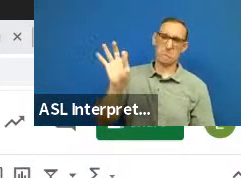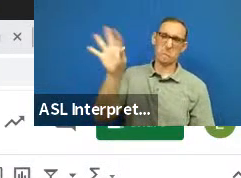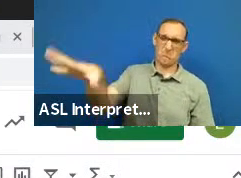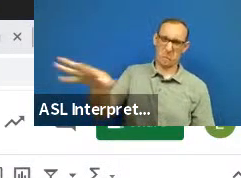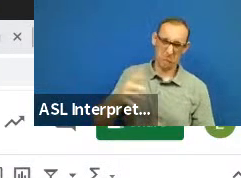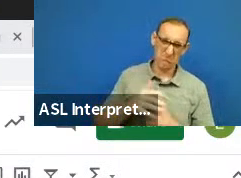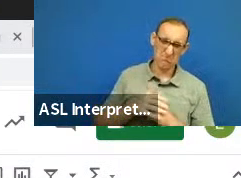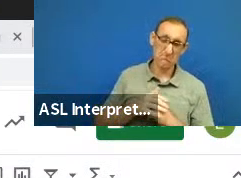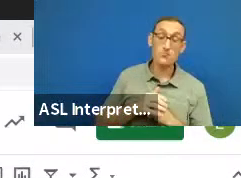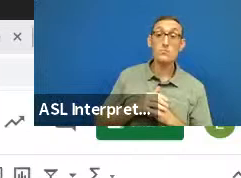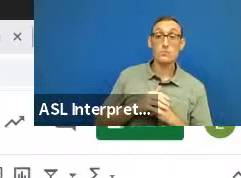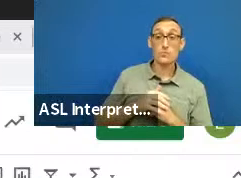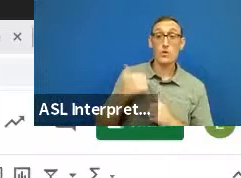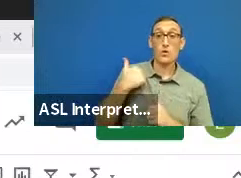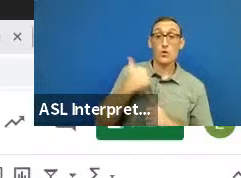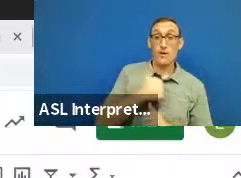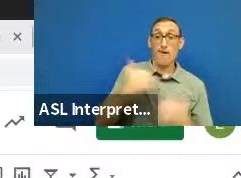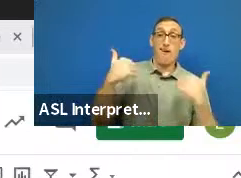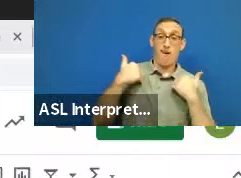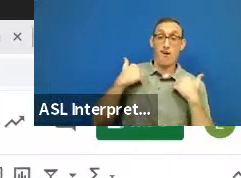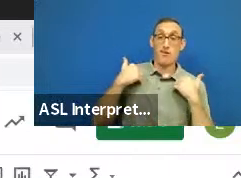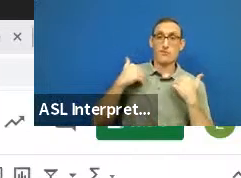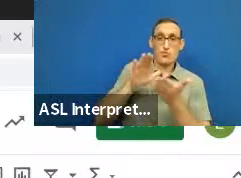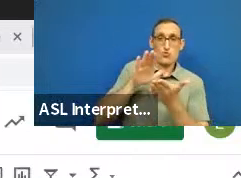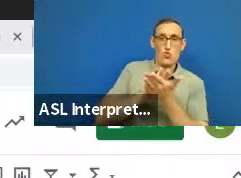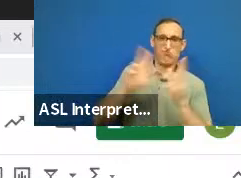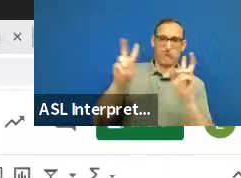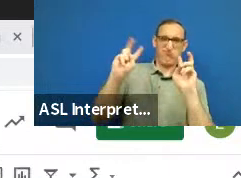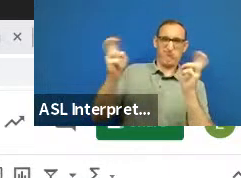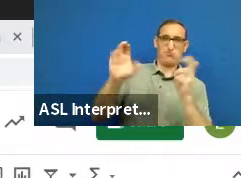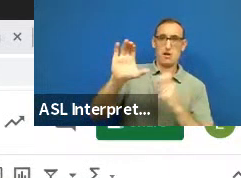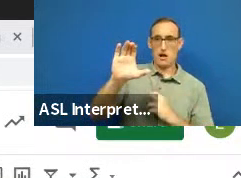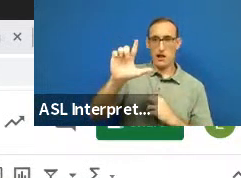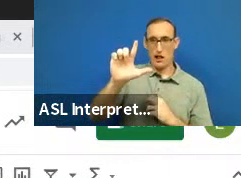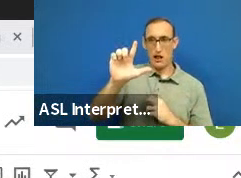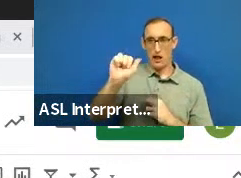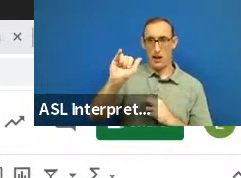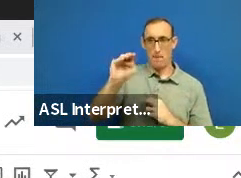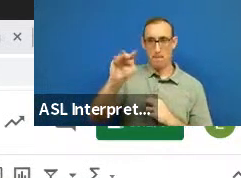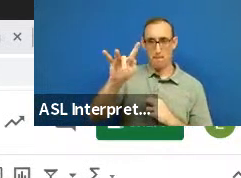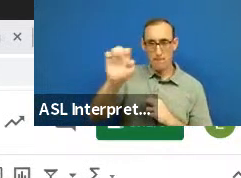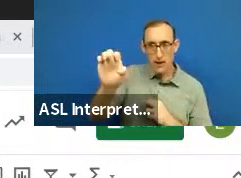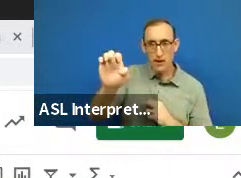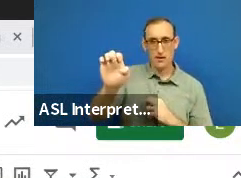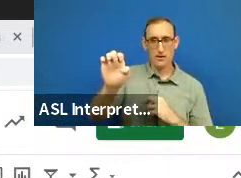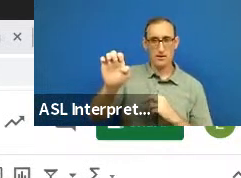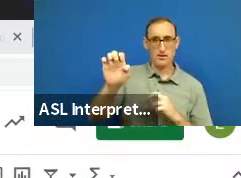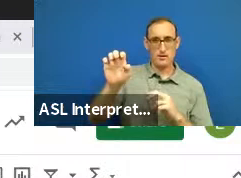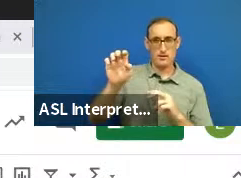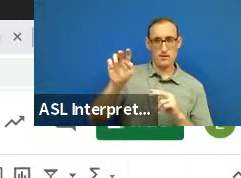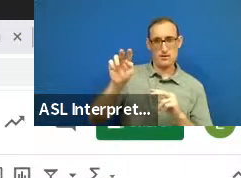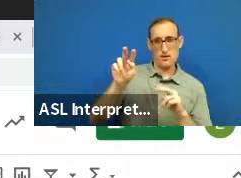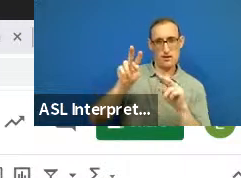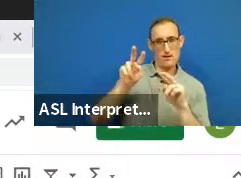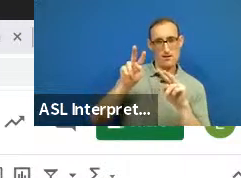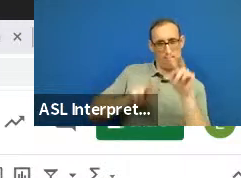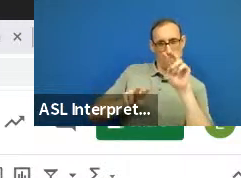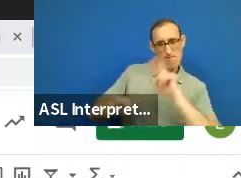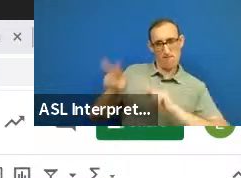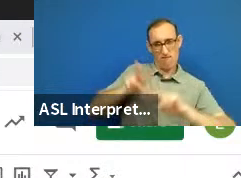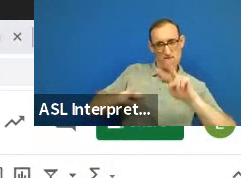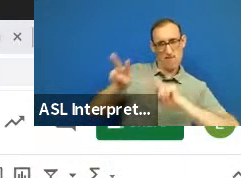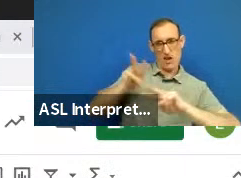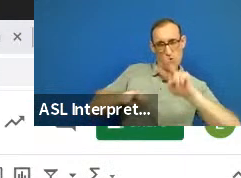do have school climate evaluations that include, you know, parents and students. And for the